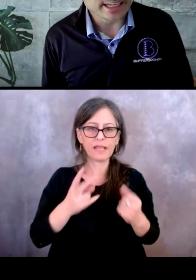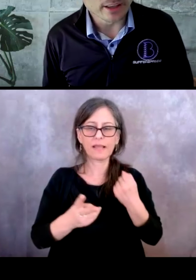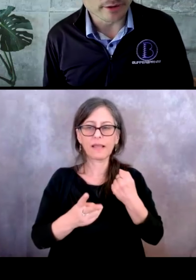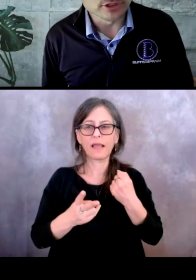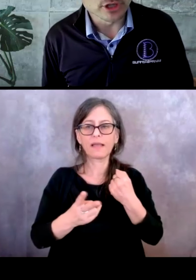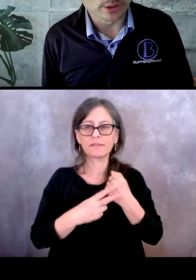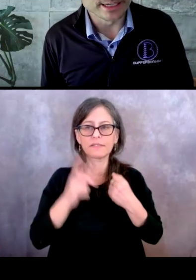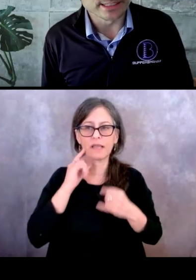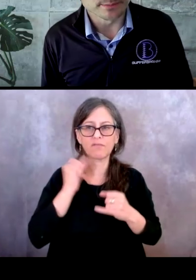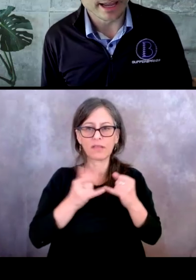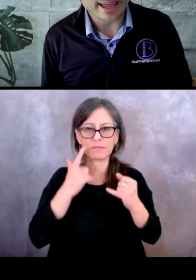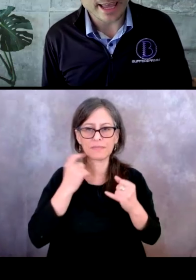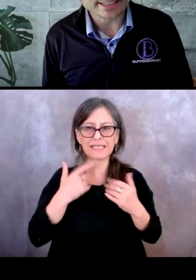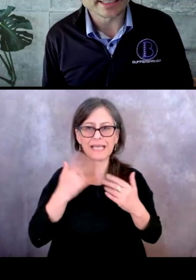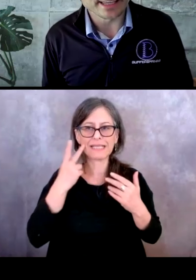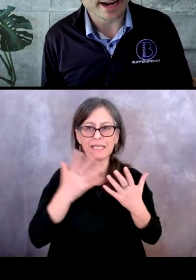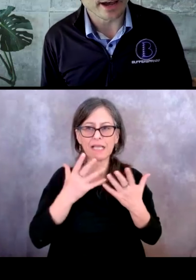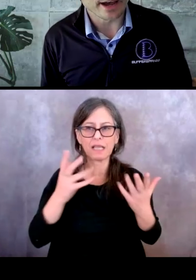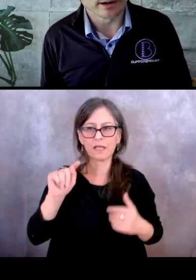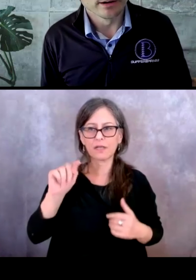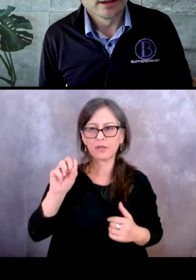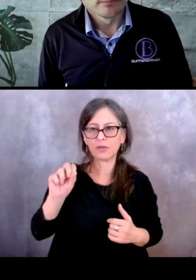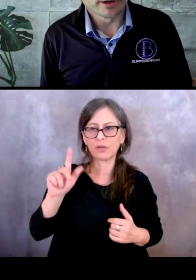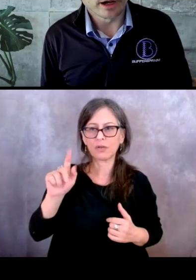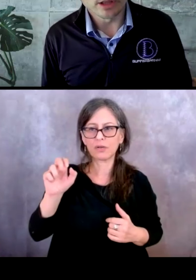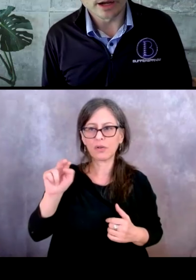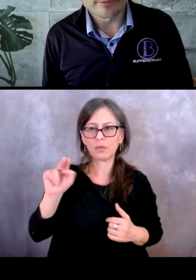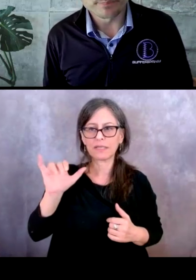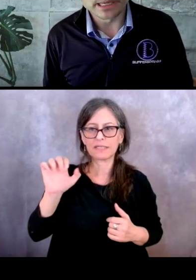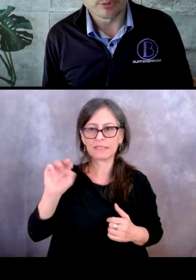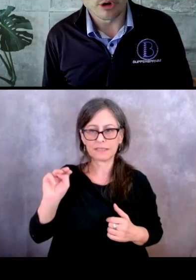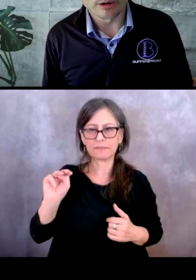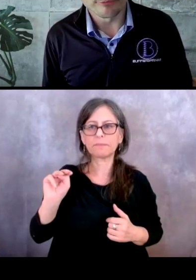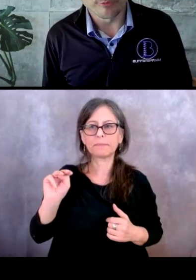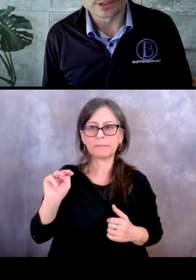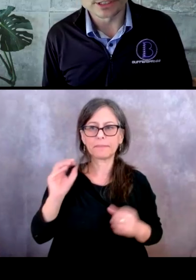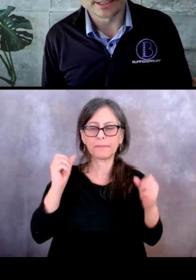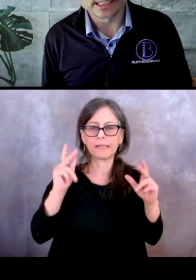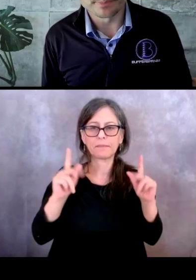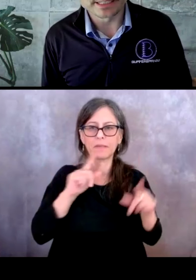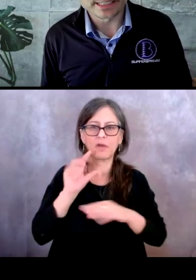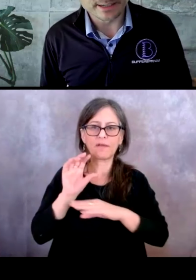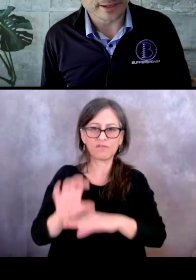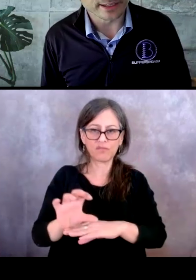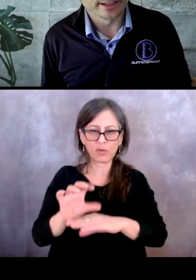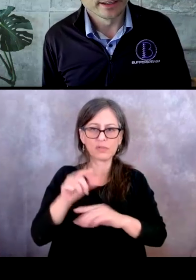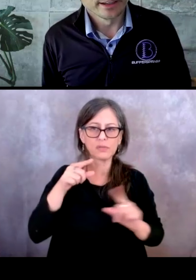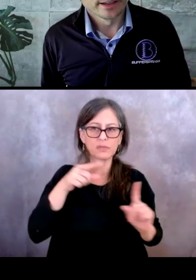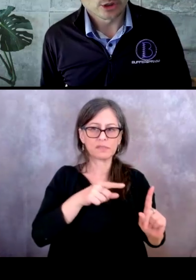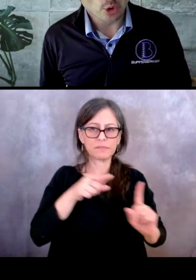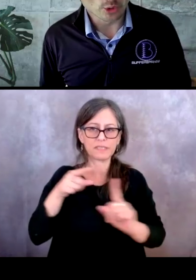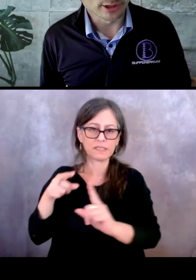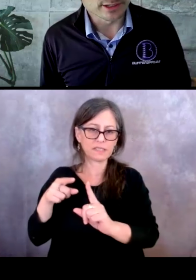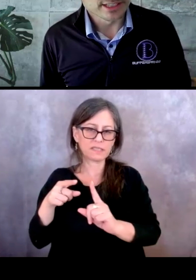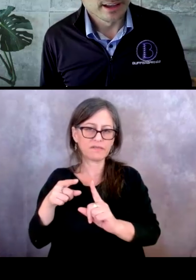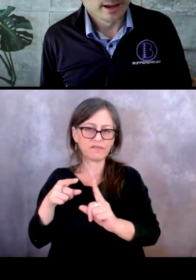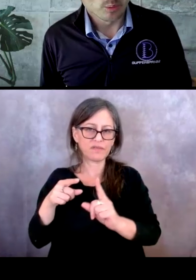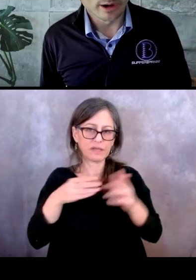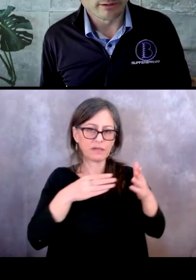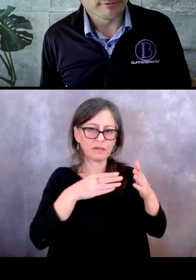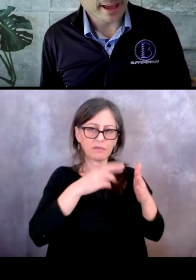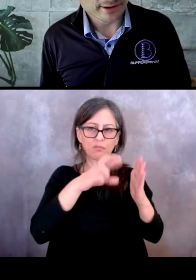I see a lot of tokenism, and I hate to say that out there, but a lot of our people are forced into specific